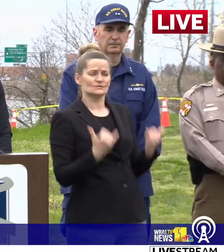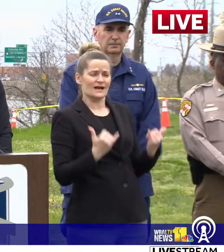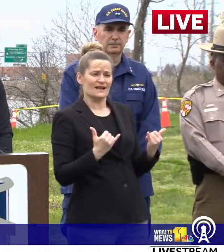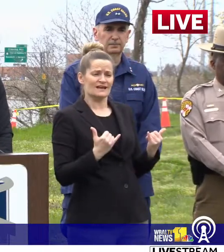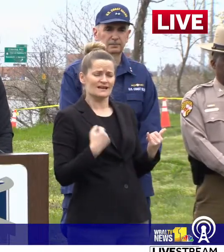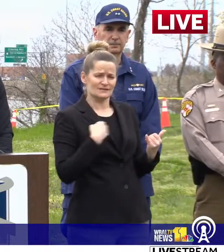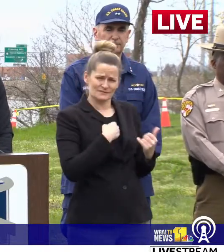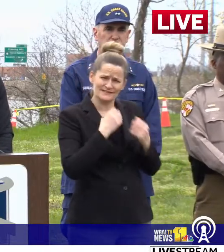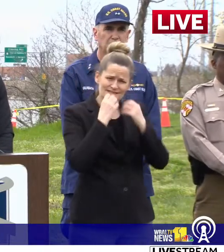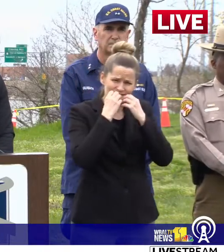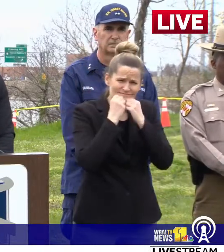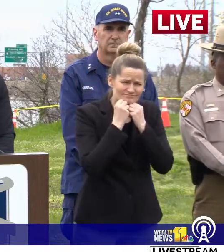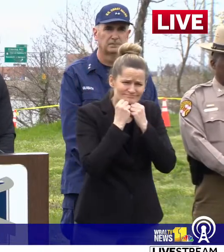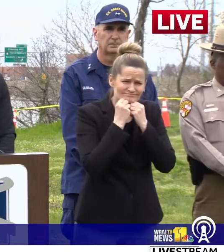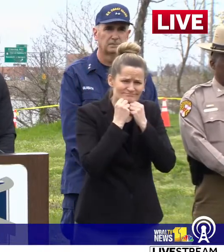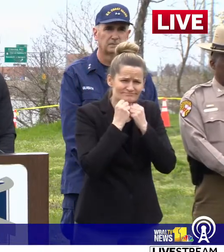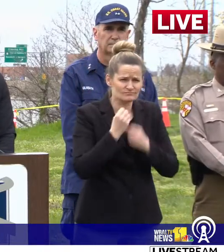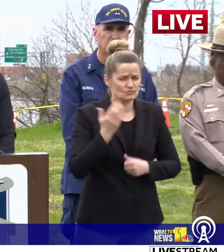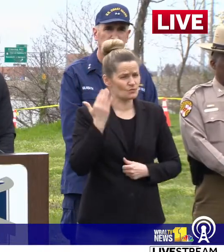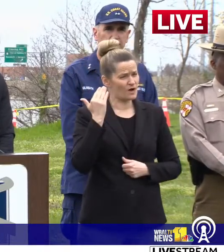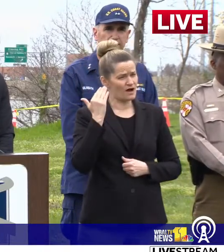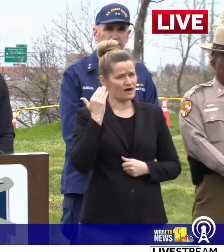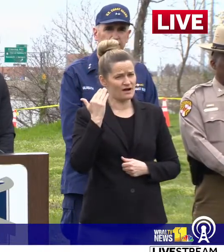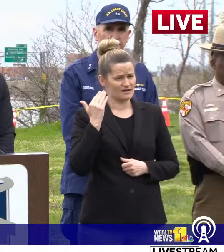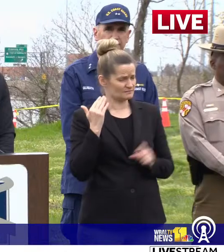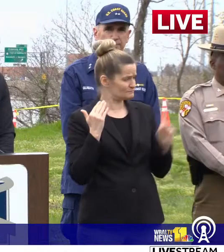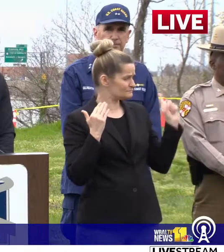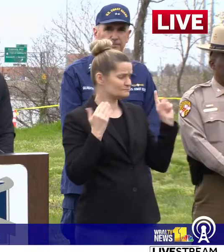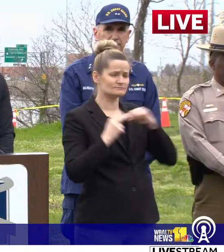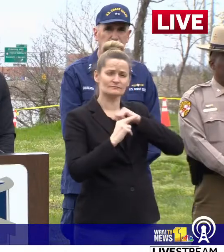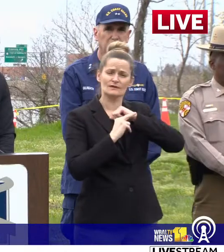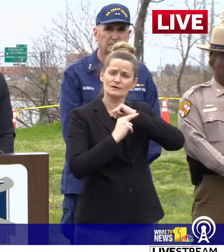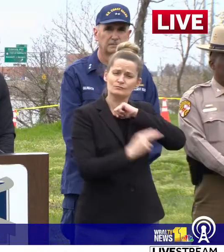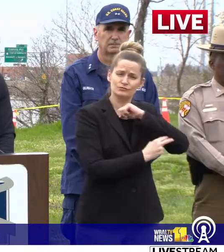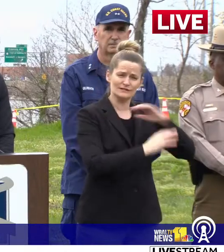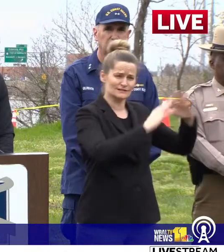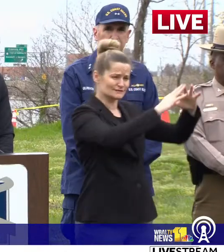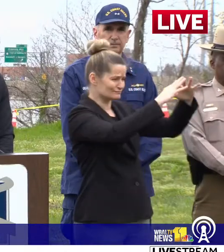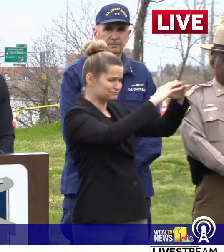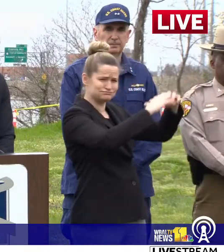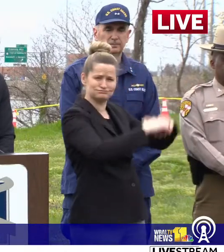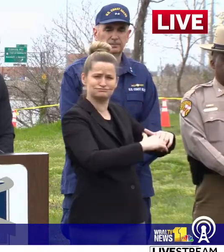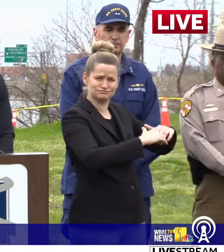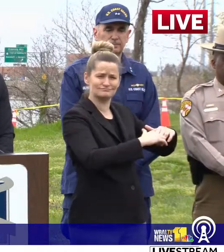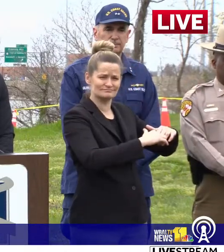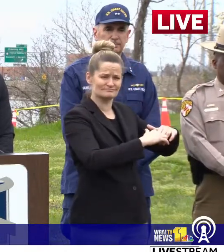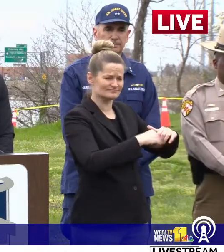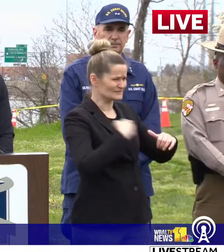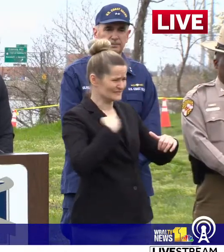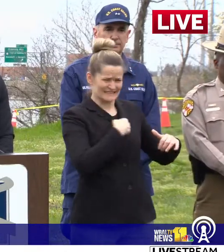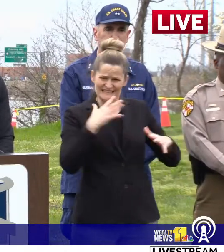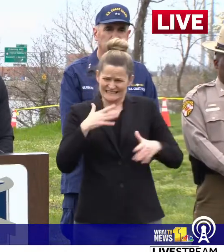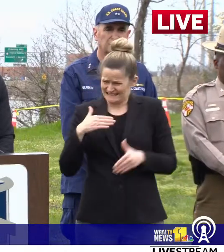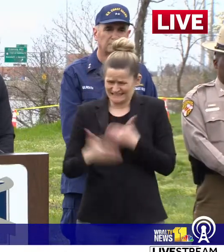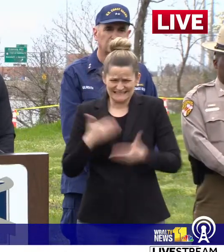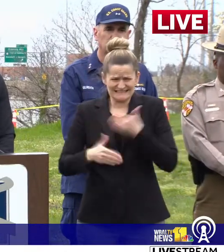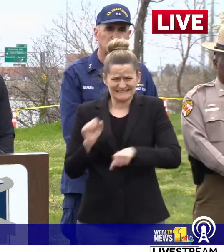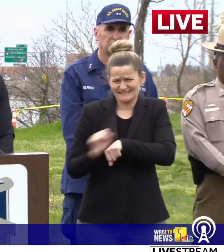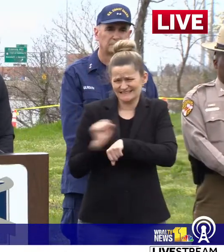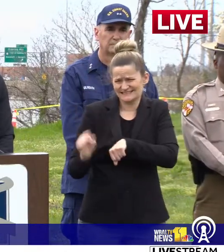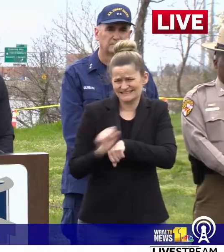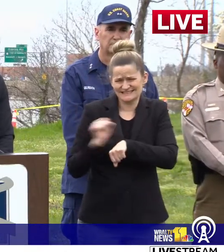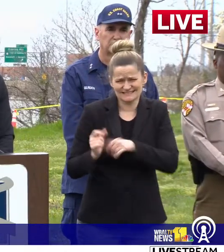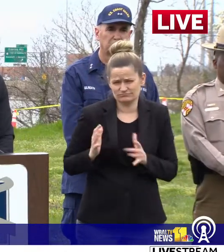of that collapse, our work, and since the time of the collapse, our work has only accelerated. And we